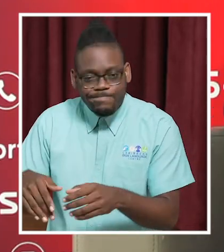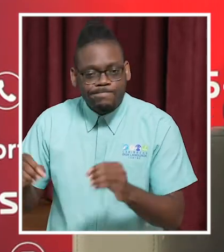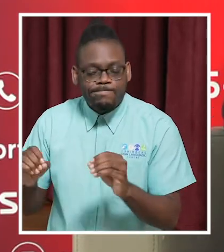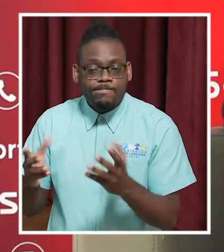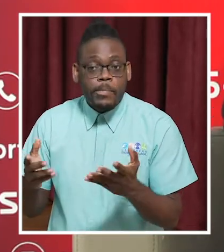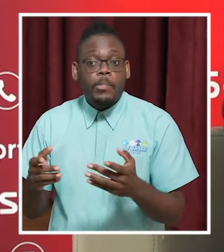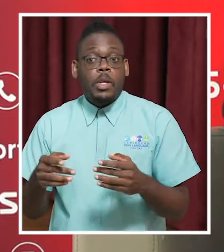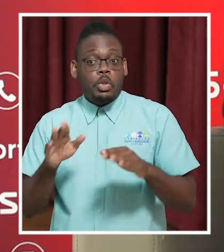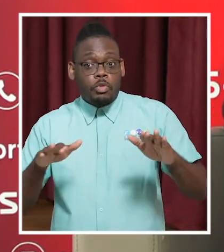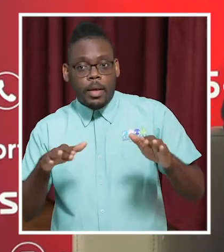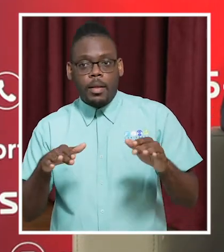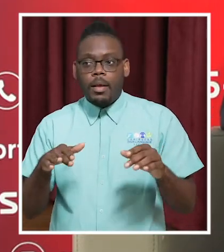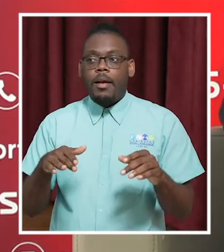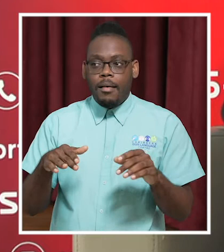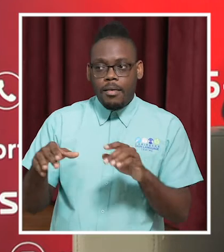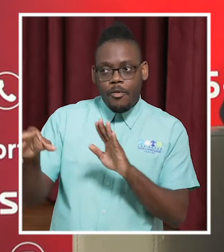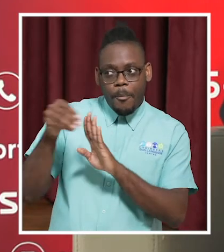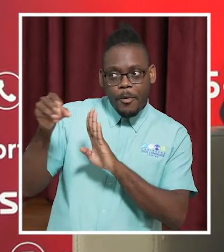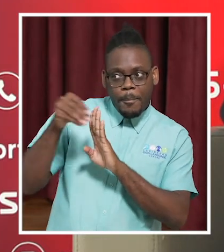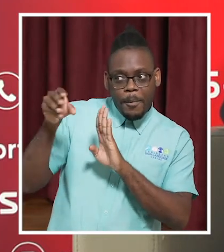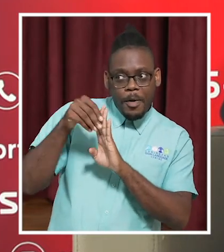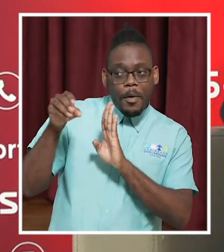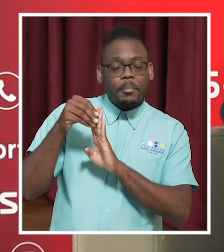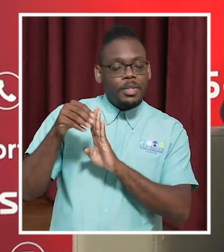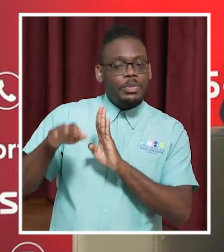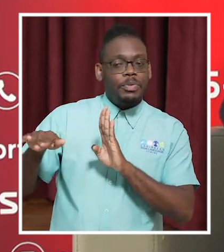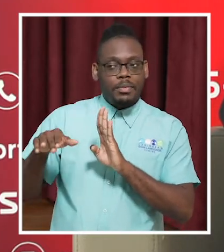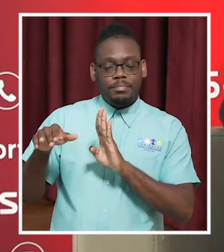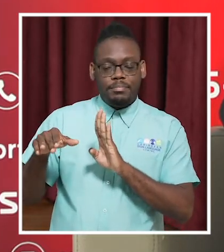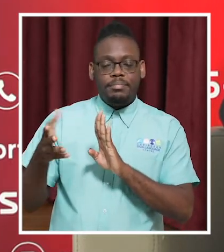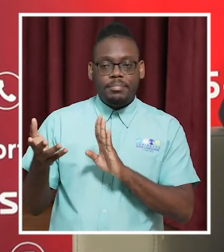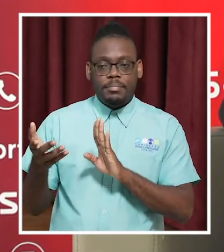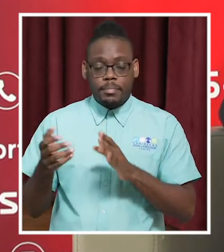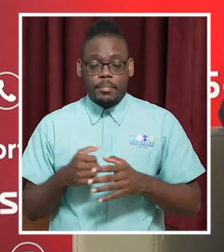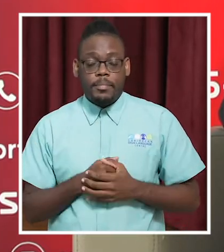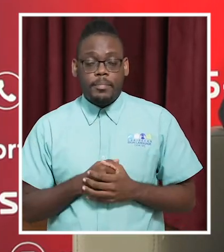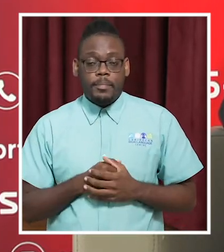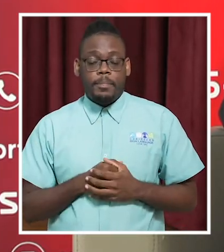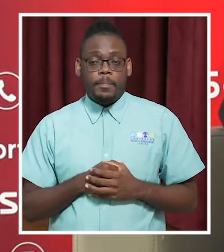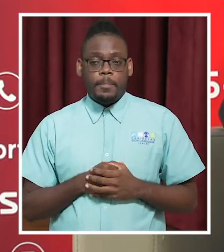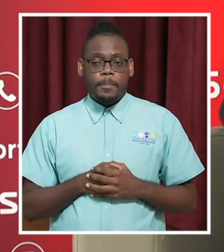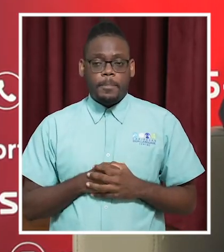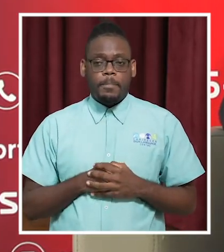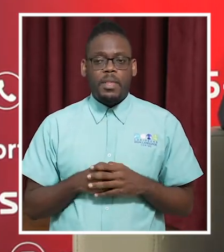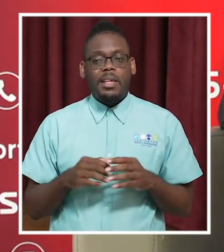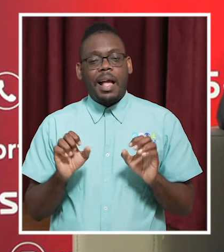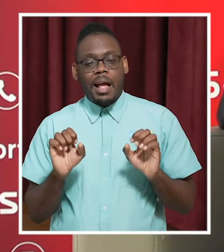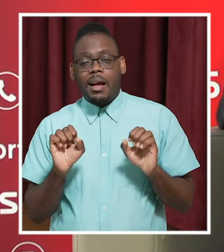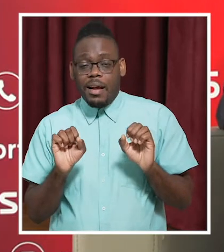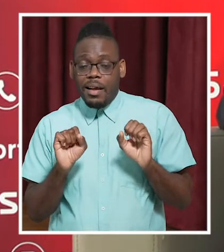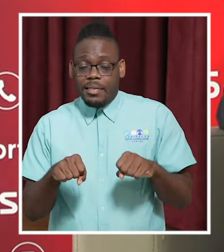affected. So these would be the kinds of spatial issues that are likely to affect it.